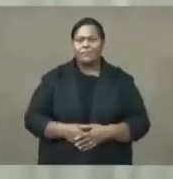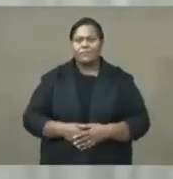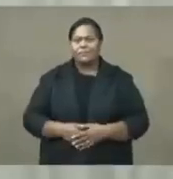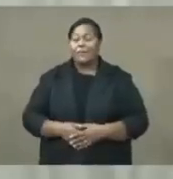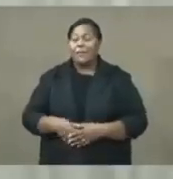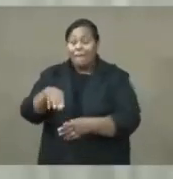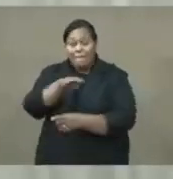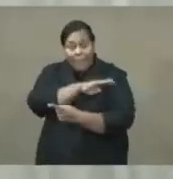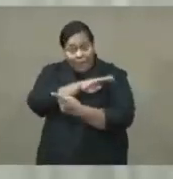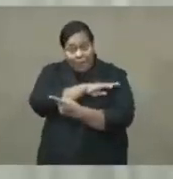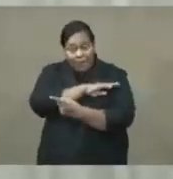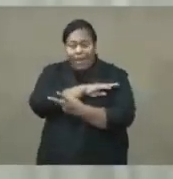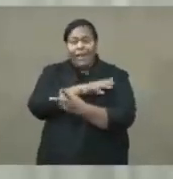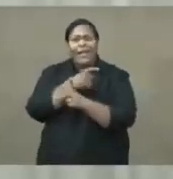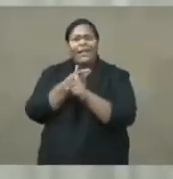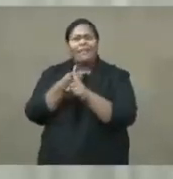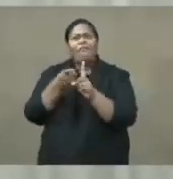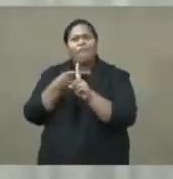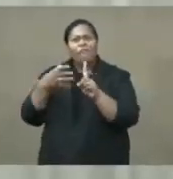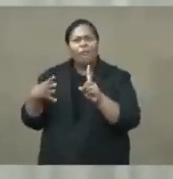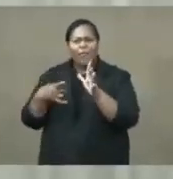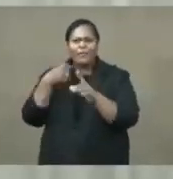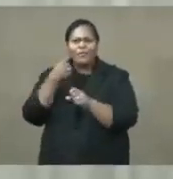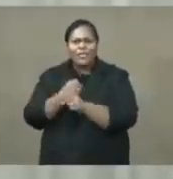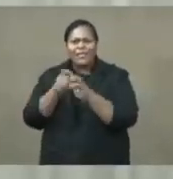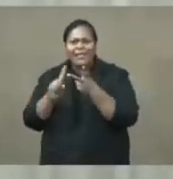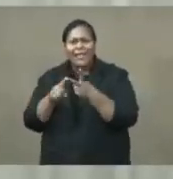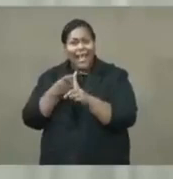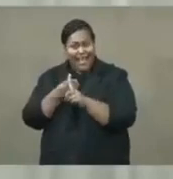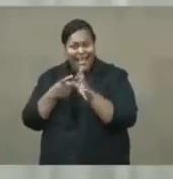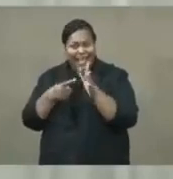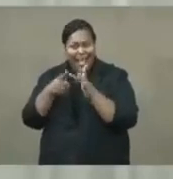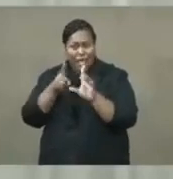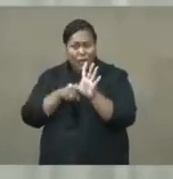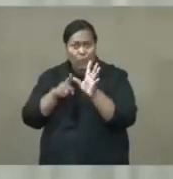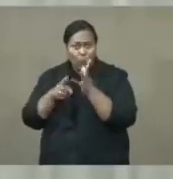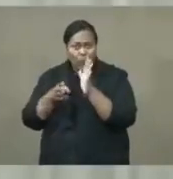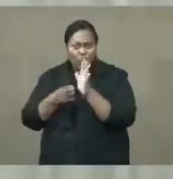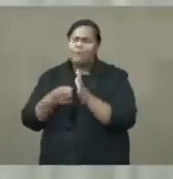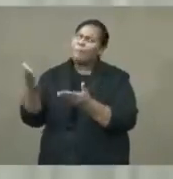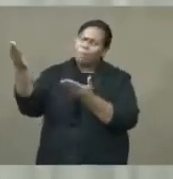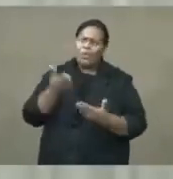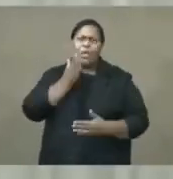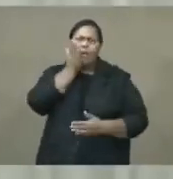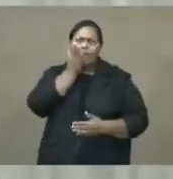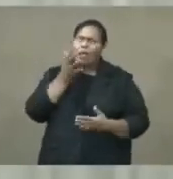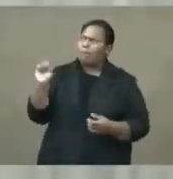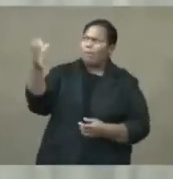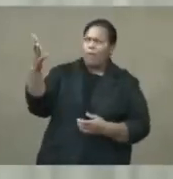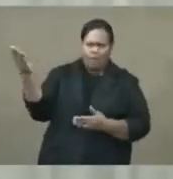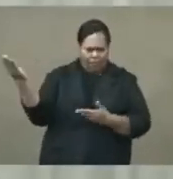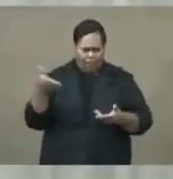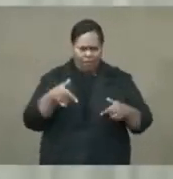Kayum reversed localization. They brought in a number of expatriates, which naturally raised